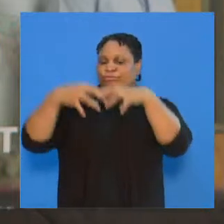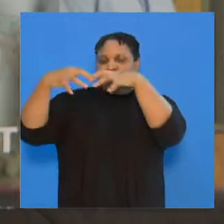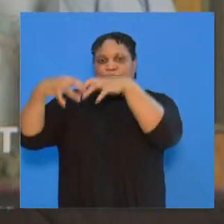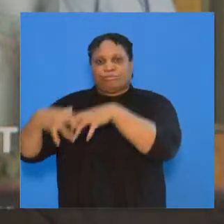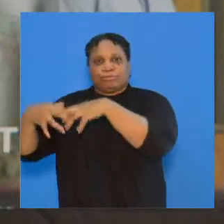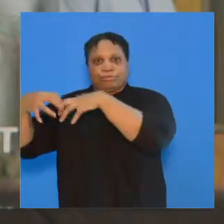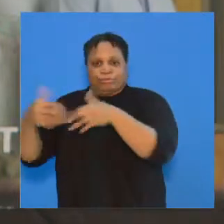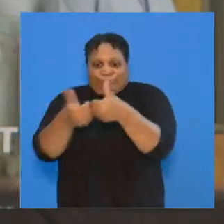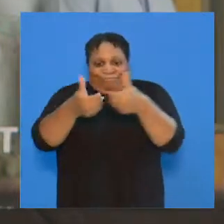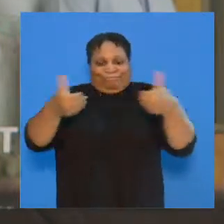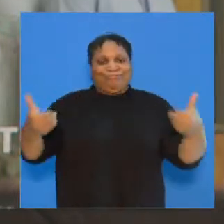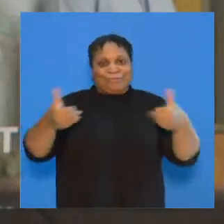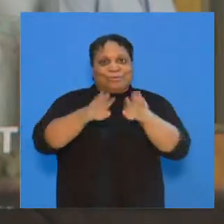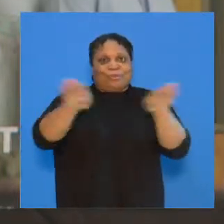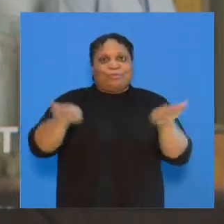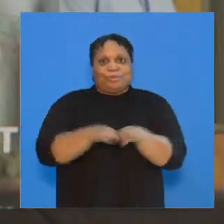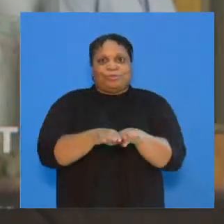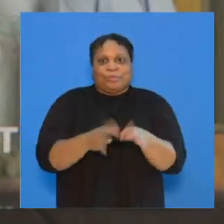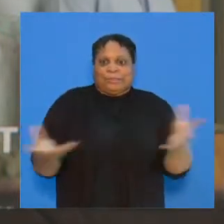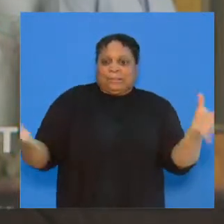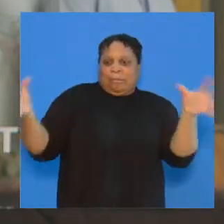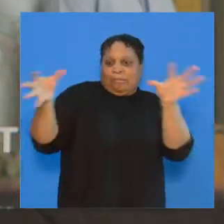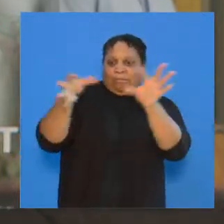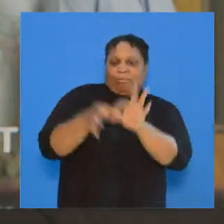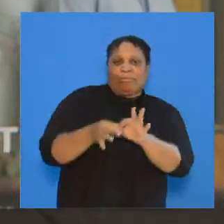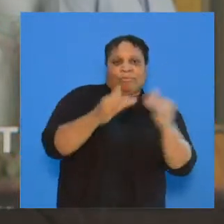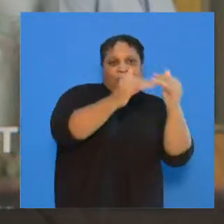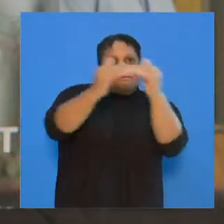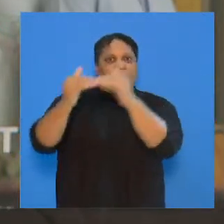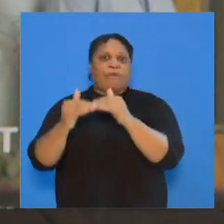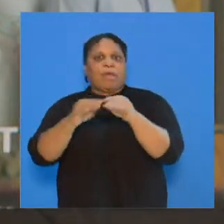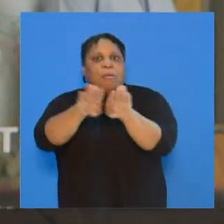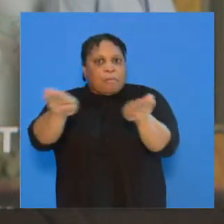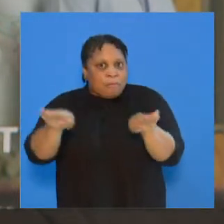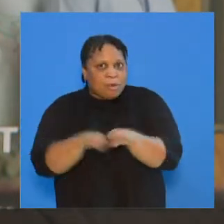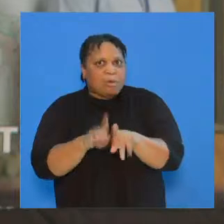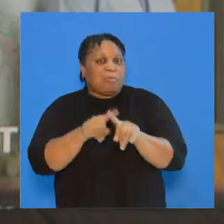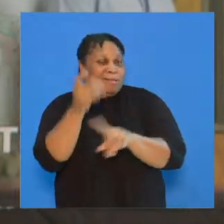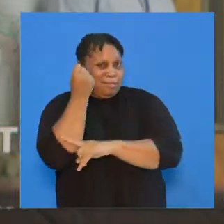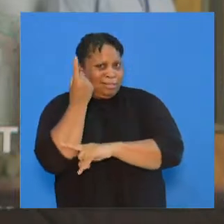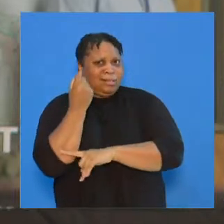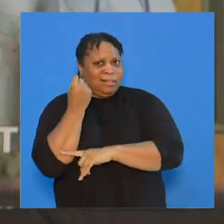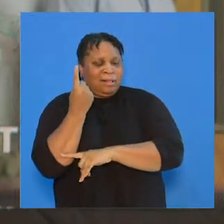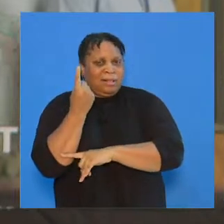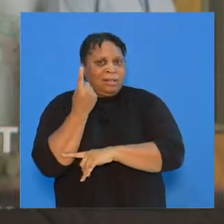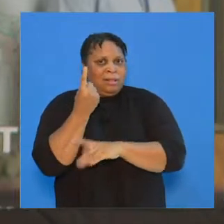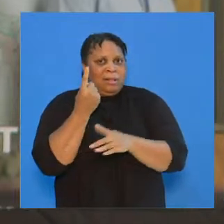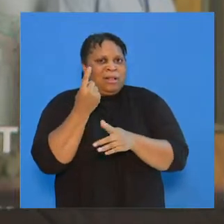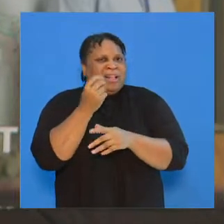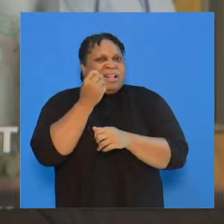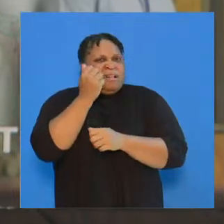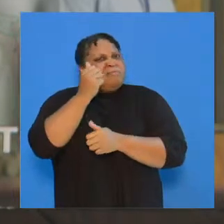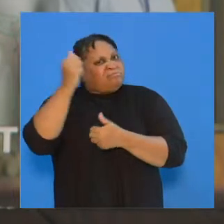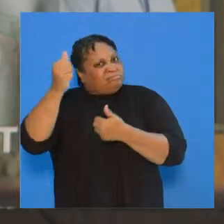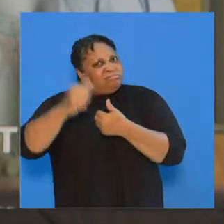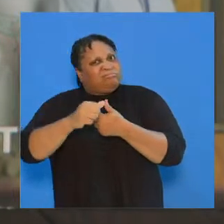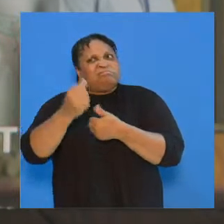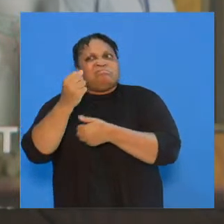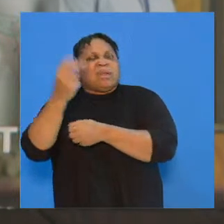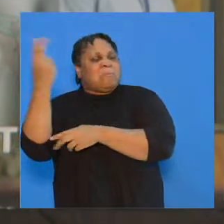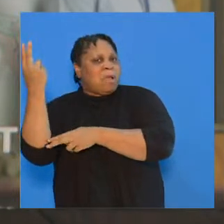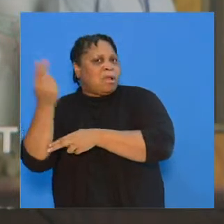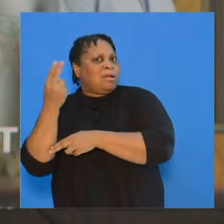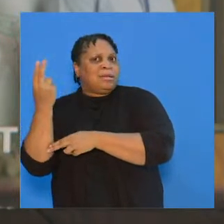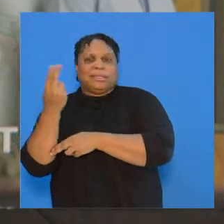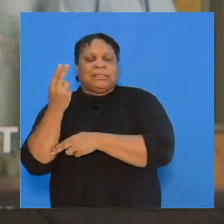Bermudas to build a better and fairer Bermuda. But what is clear is that by our record, we have demonstrated that it did not